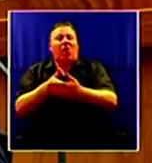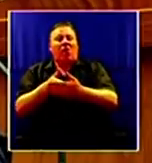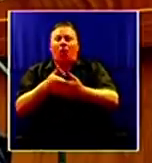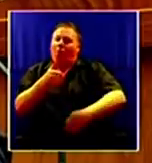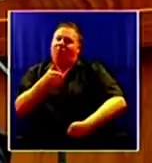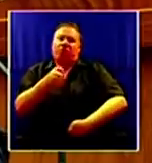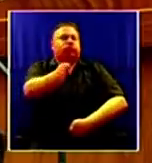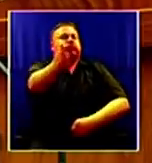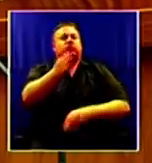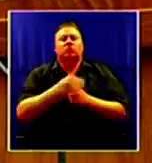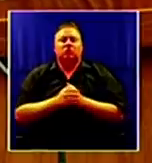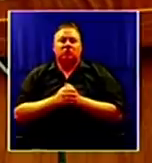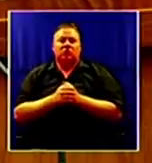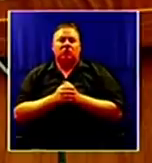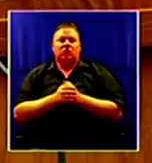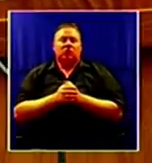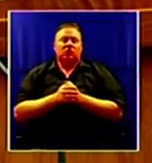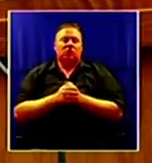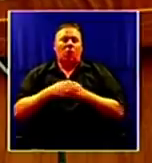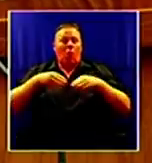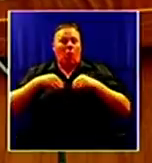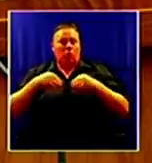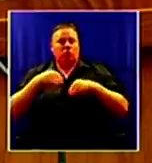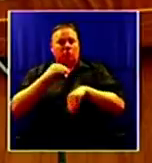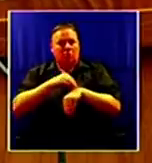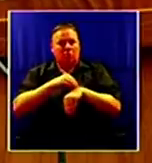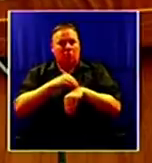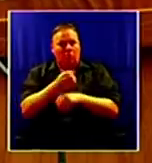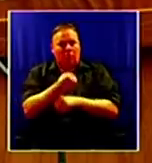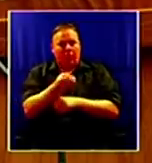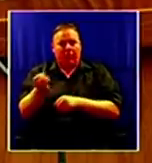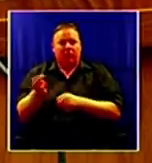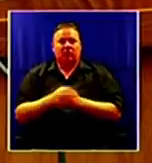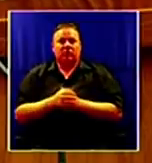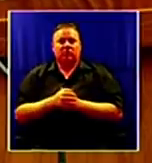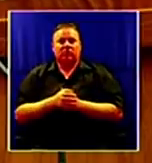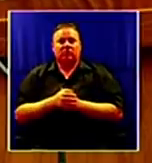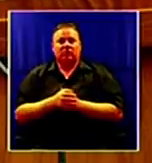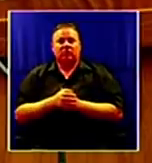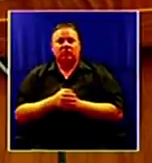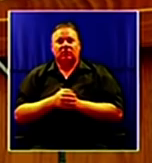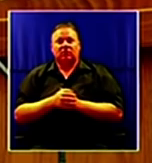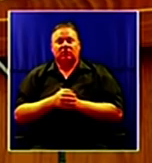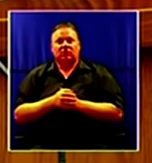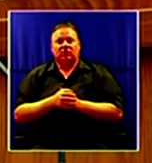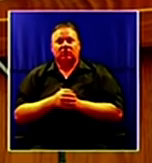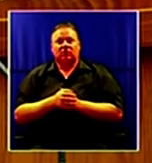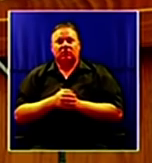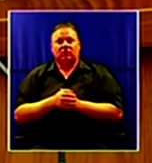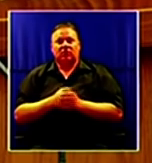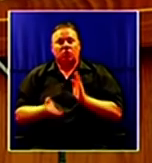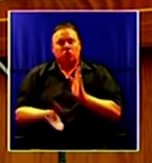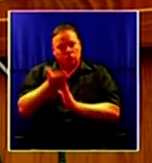broadening ownership patterns, which some people don't want to talk about, raising